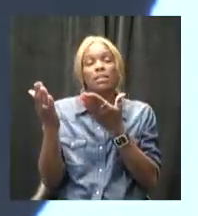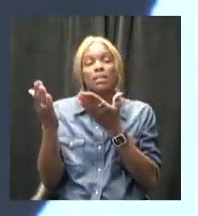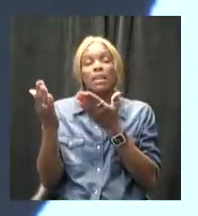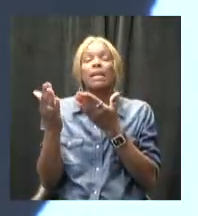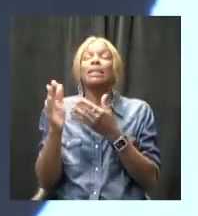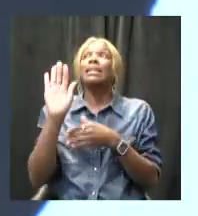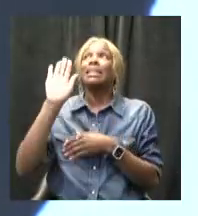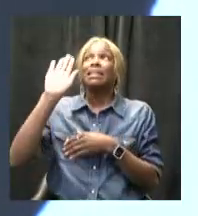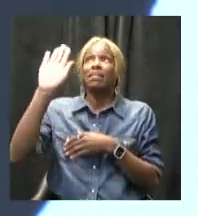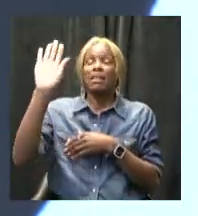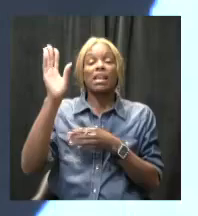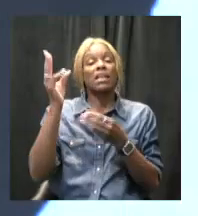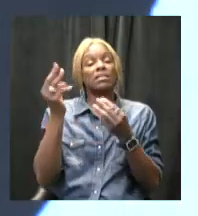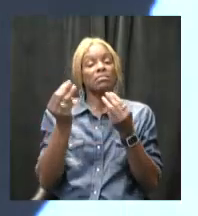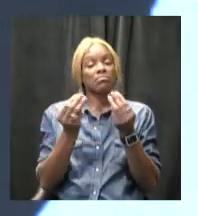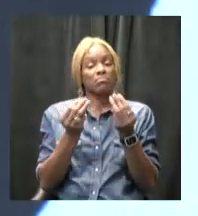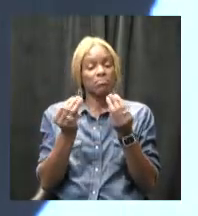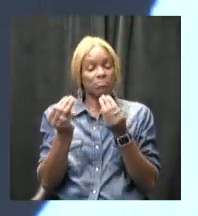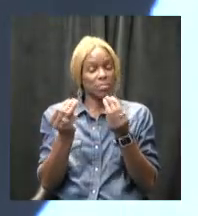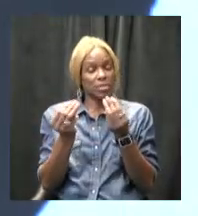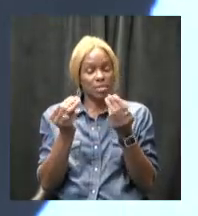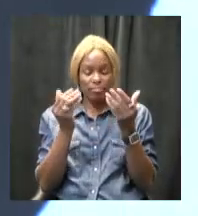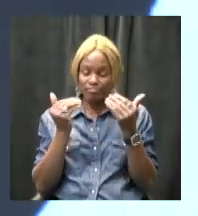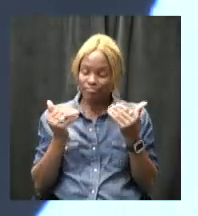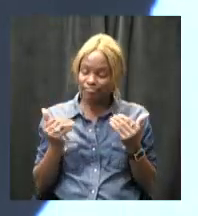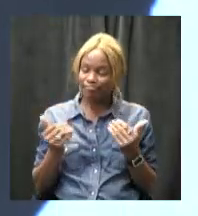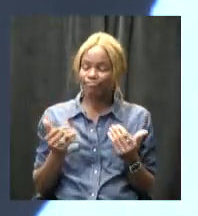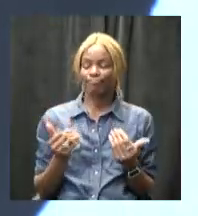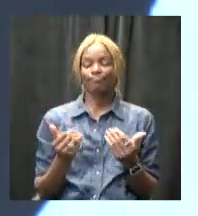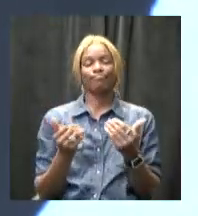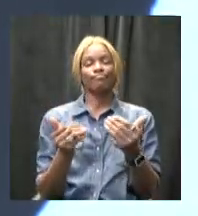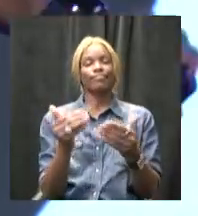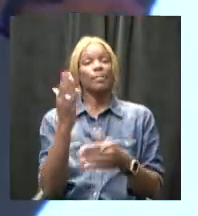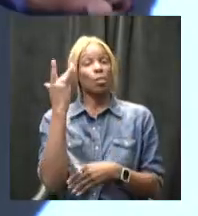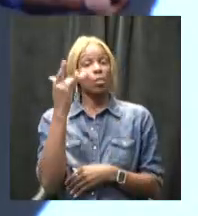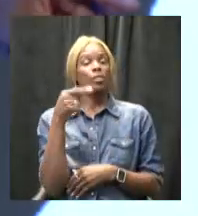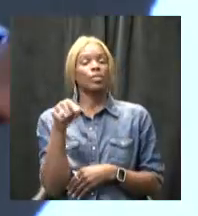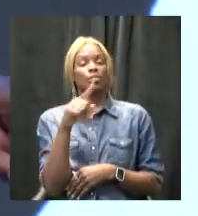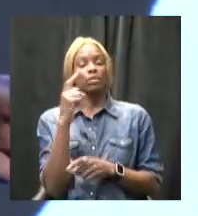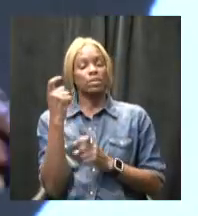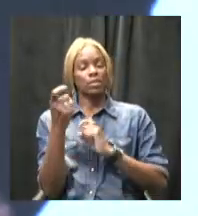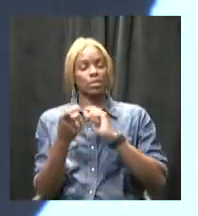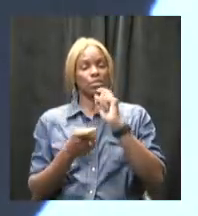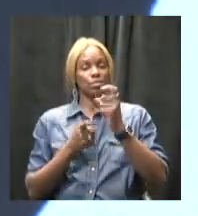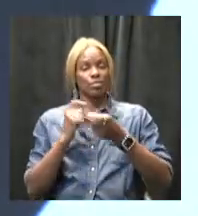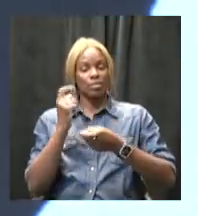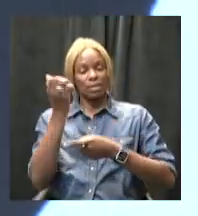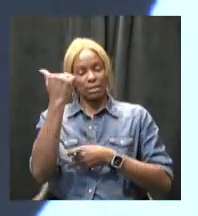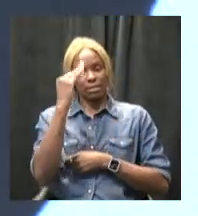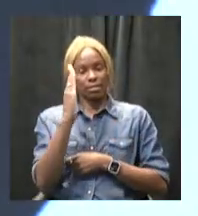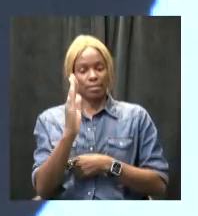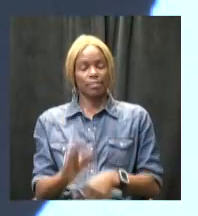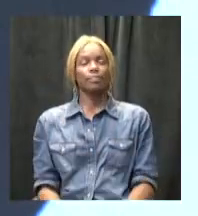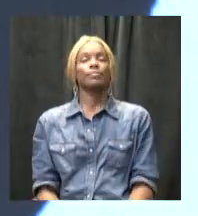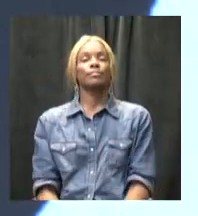went forward because you were generous to God. You were generous to God, just like Barnabas. It's not just giving, but it's